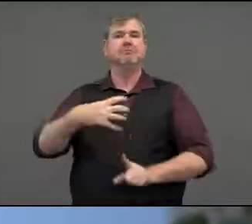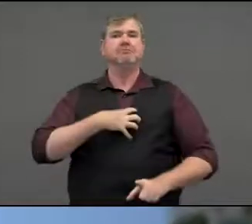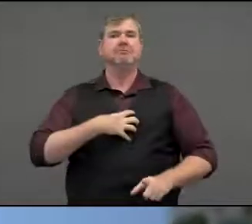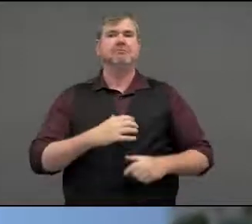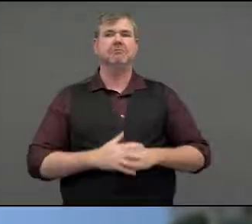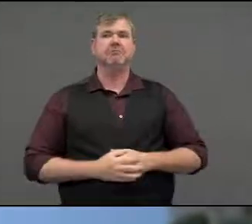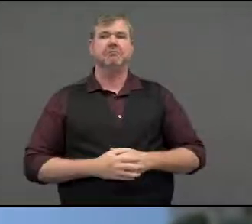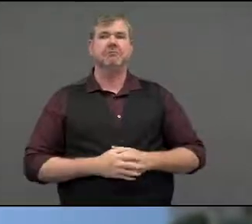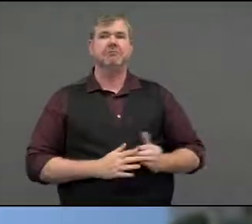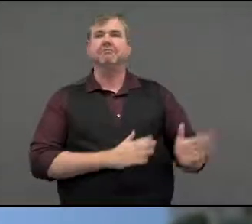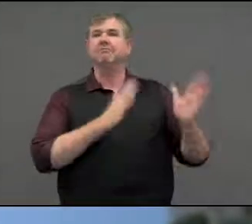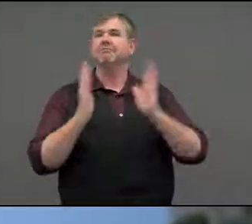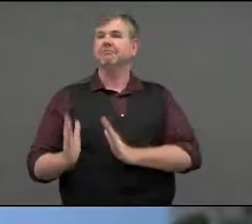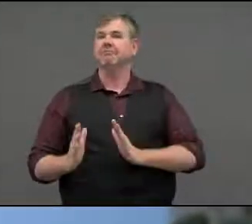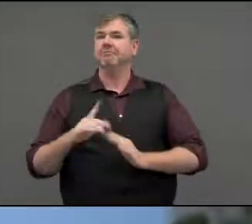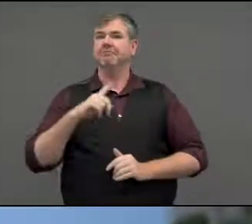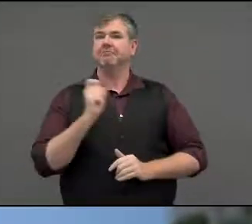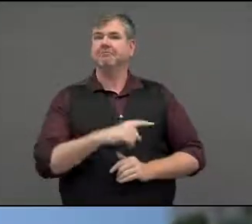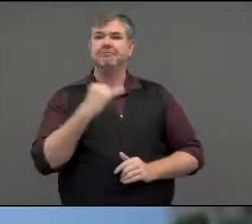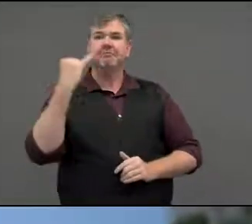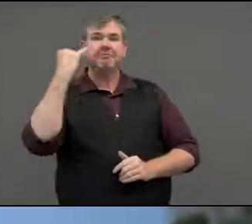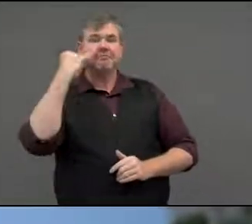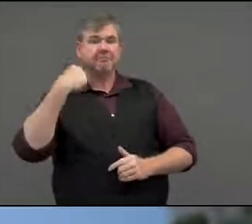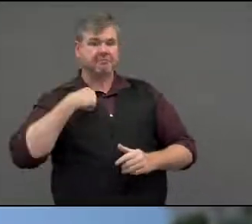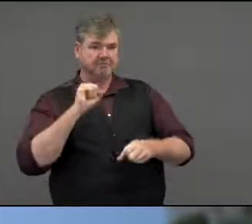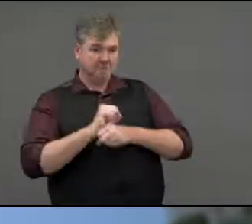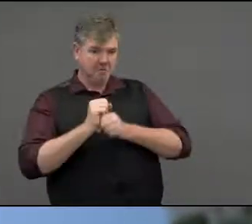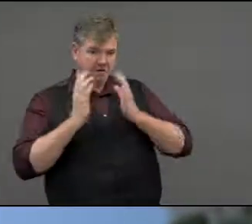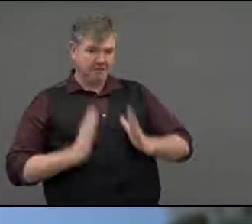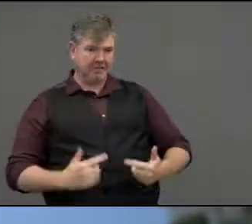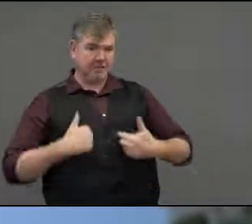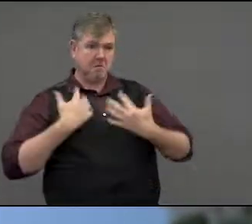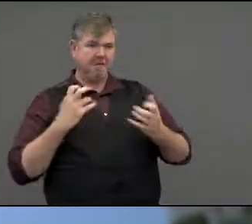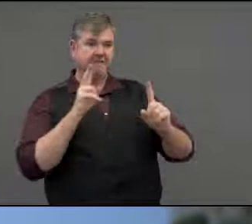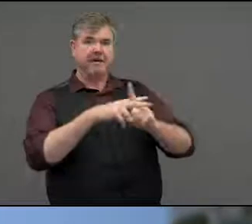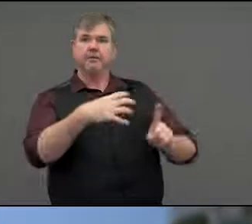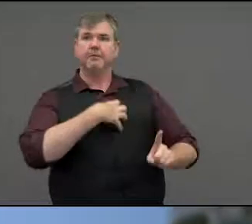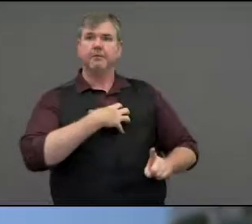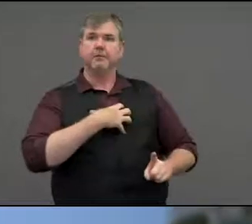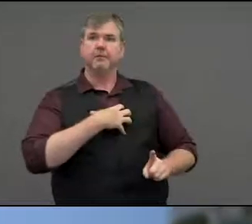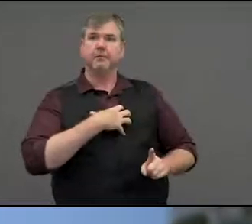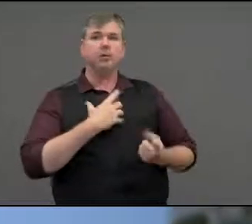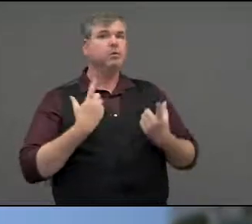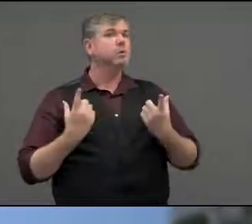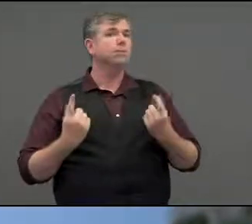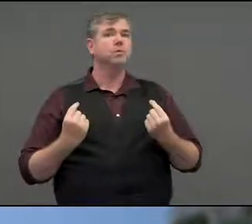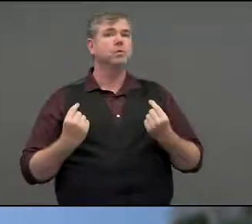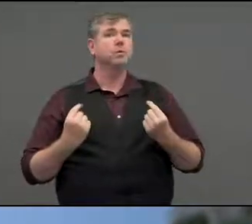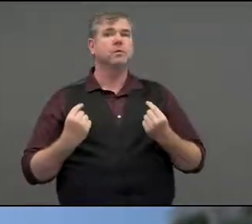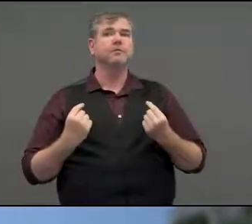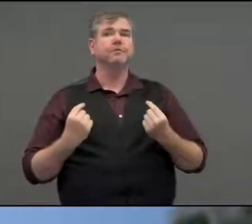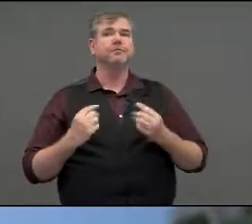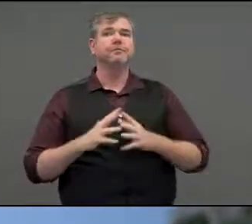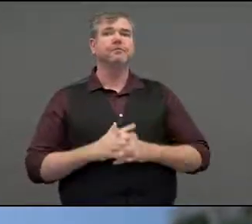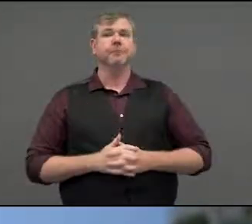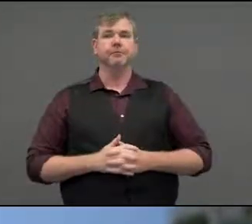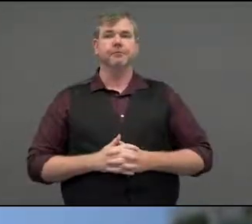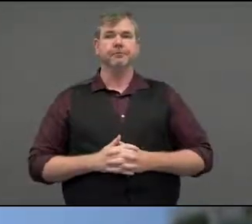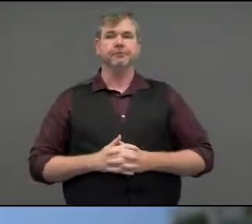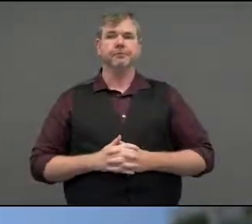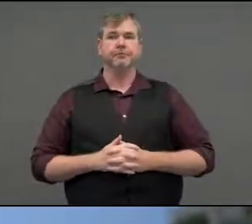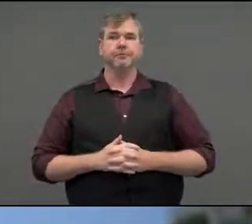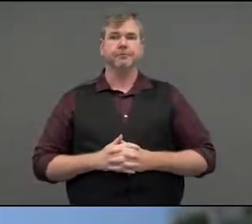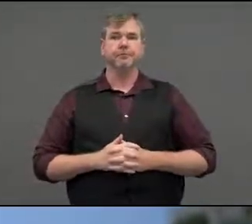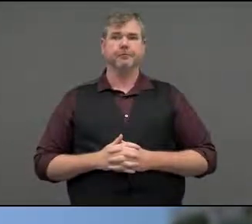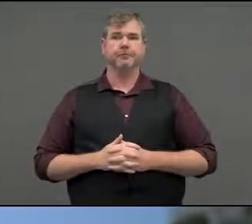best direction we can point you in is to contact the Office of Labor Standards and Enforcement, because they're handling those more internal